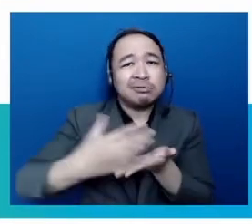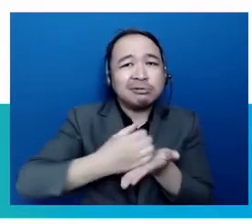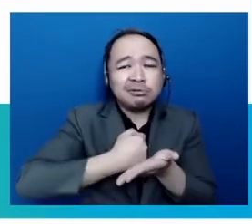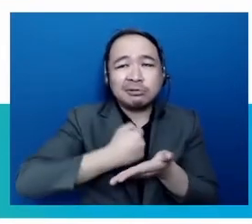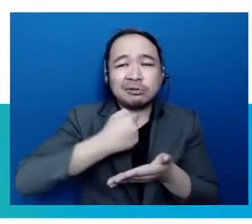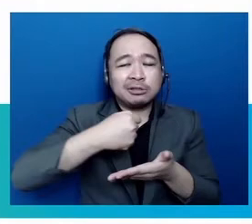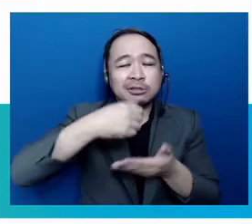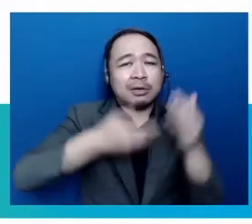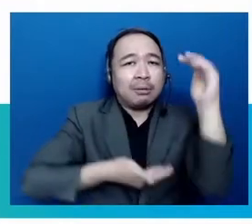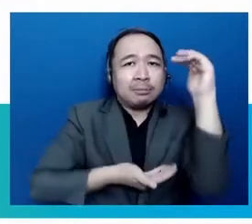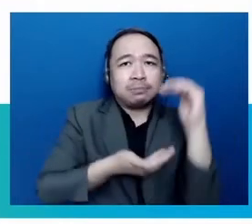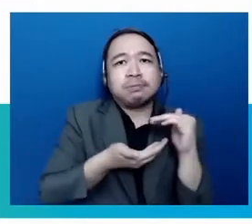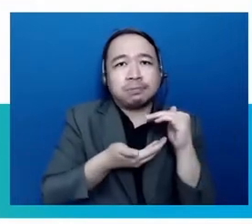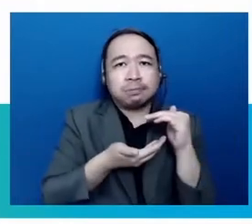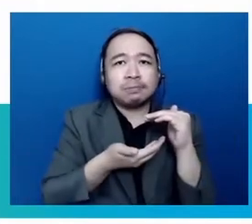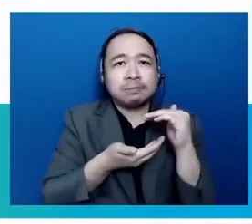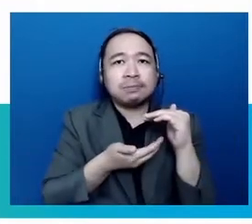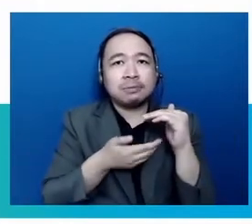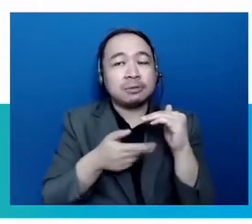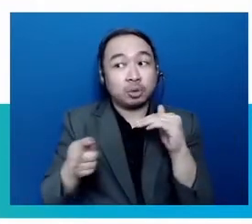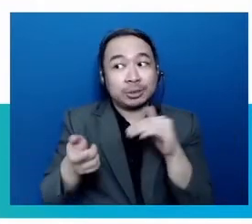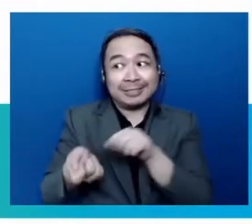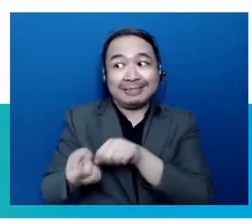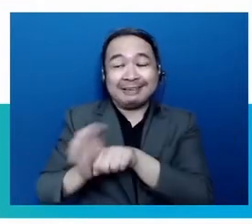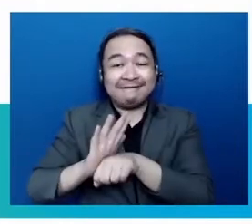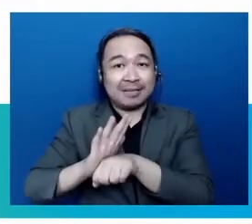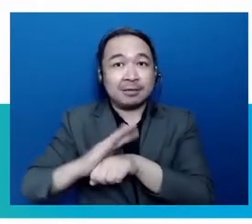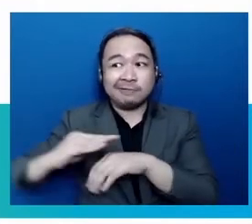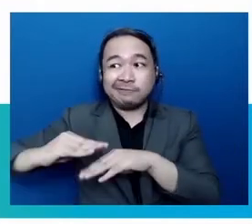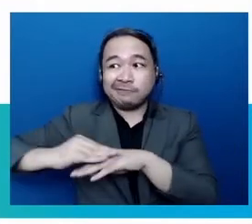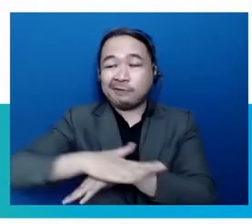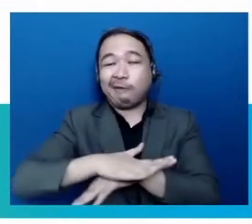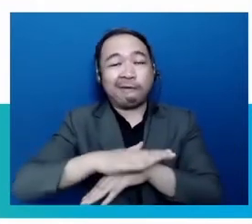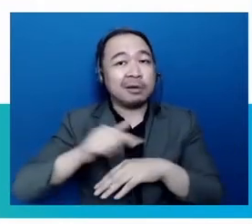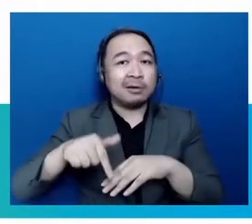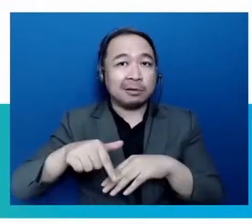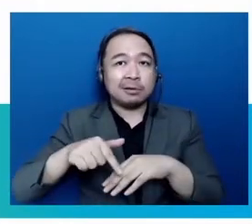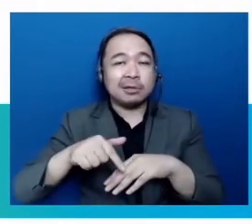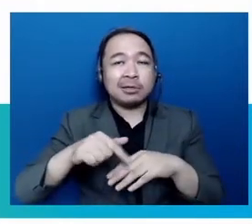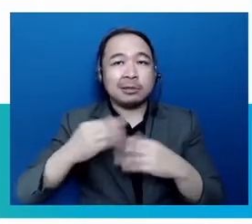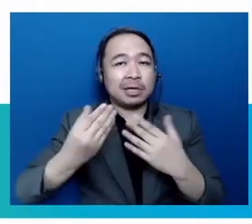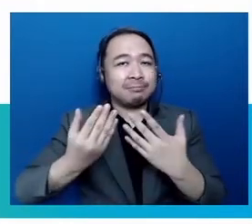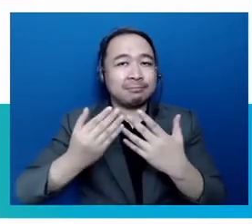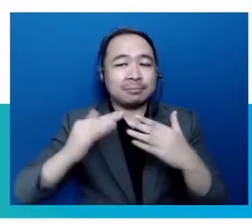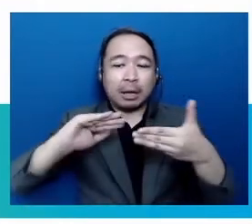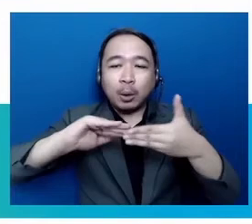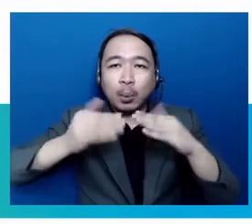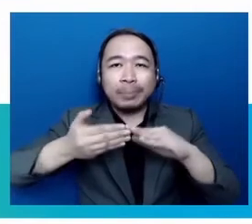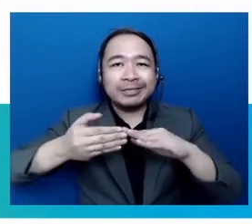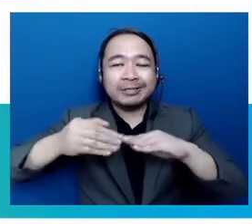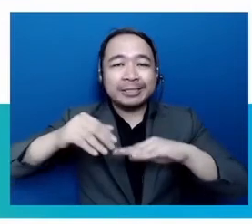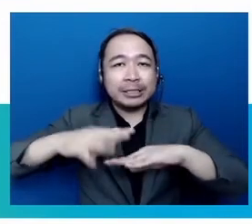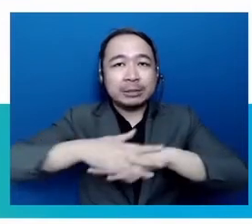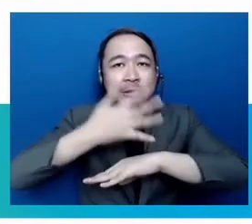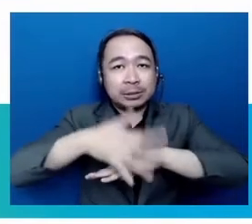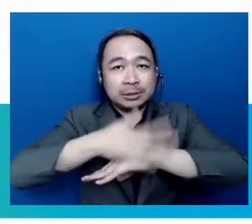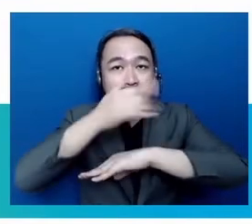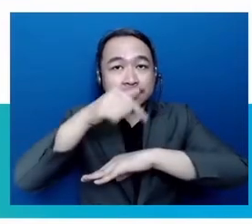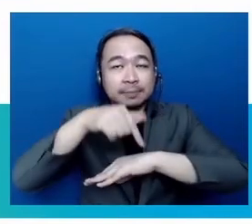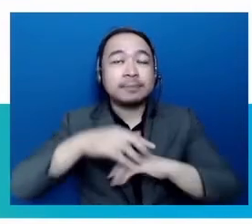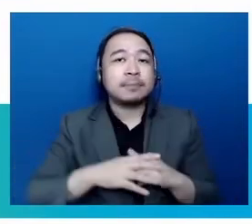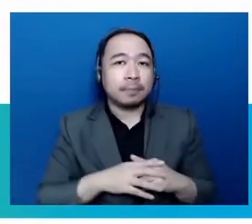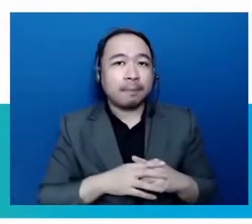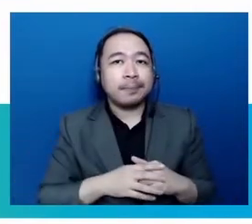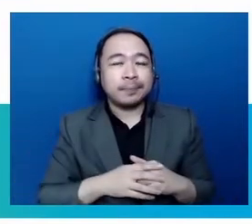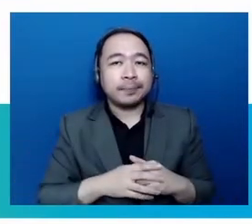with the effect of COVID-19 on coastal populations. And we also know that this group